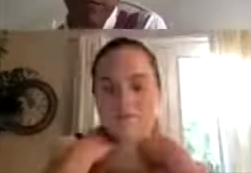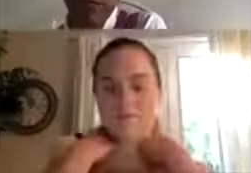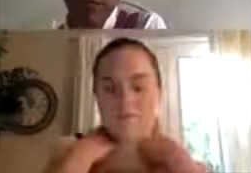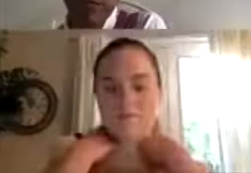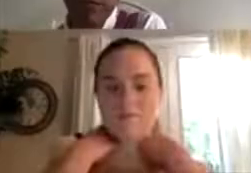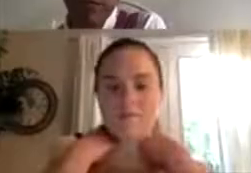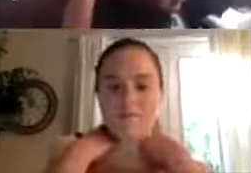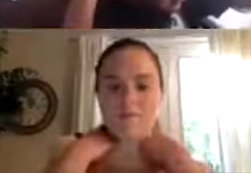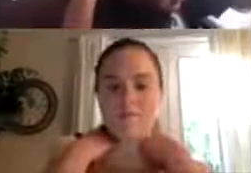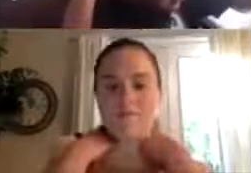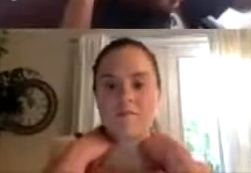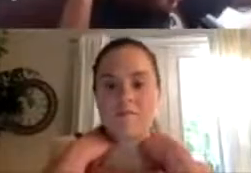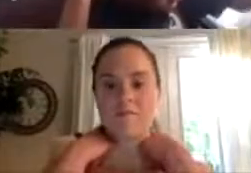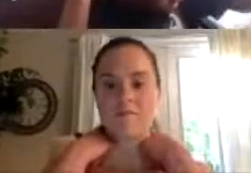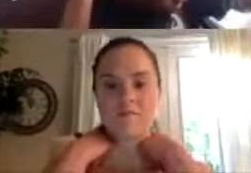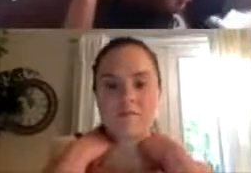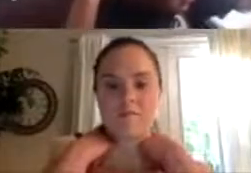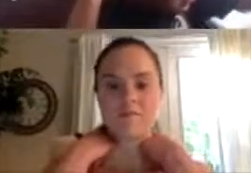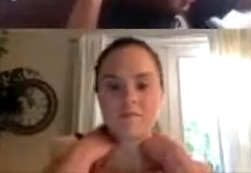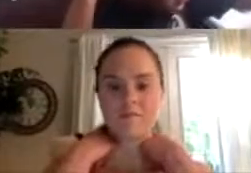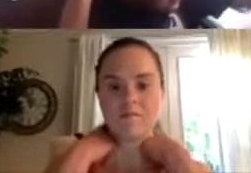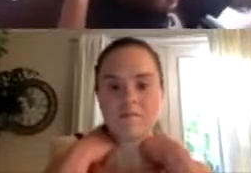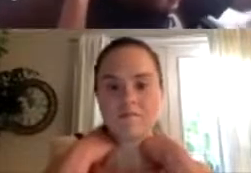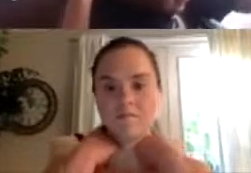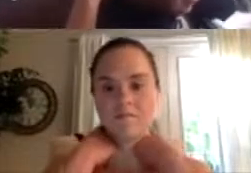I'm going to see if Zuli Johnson here. Zuli, are you there?